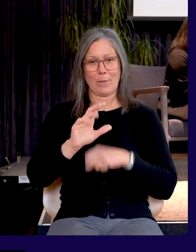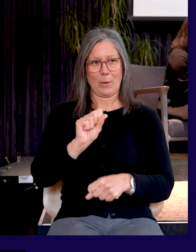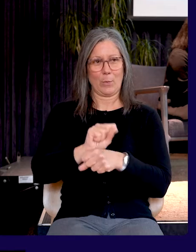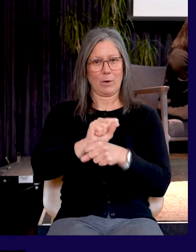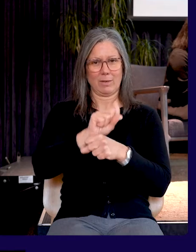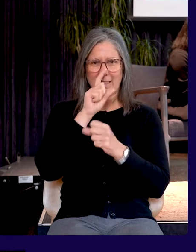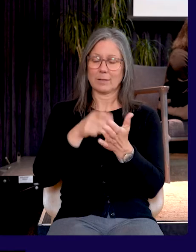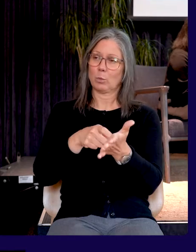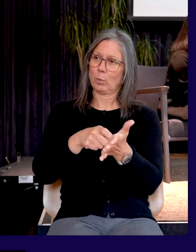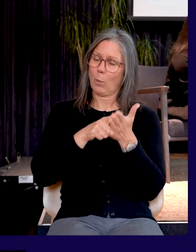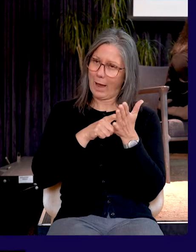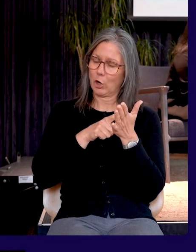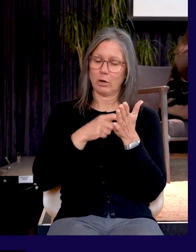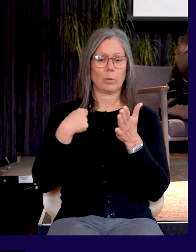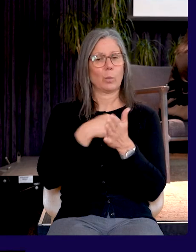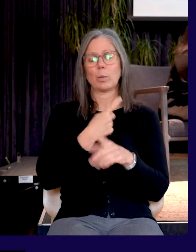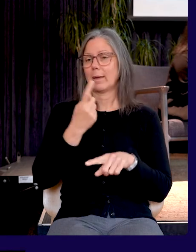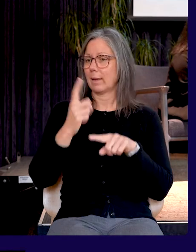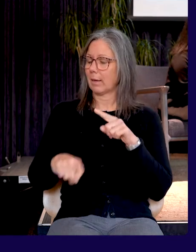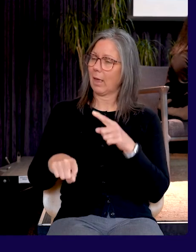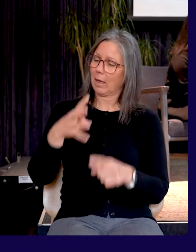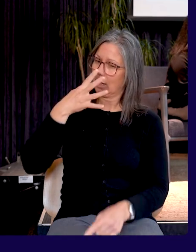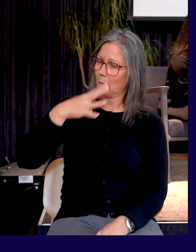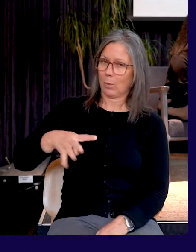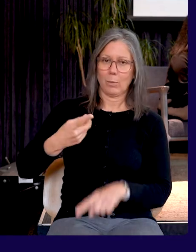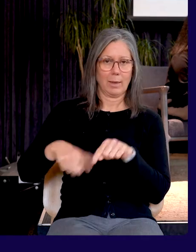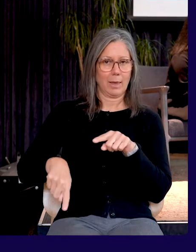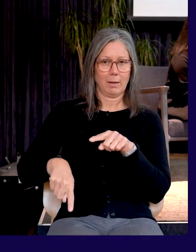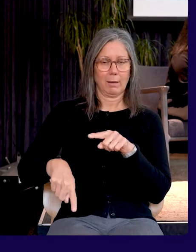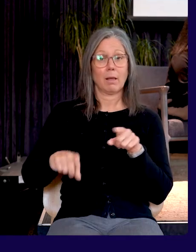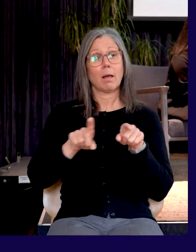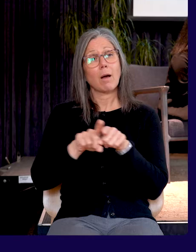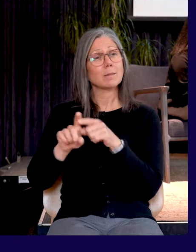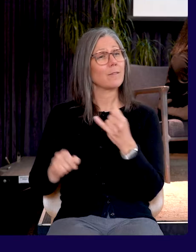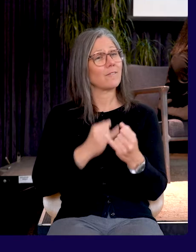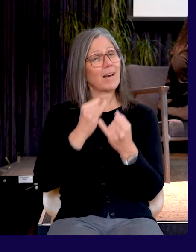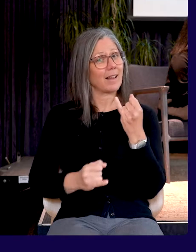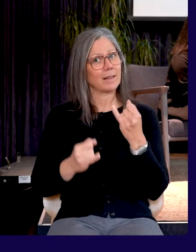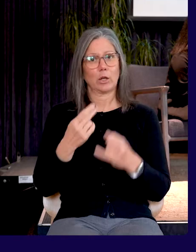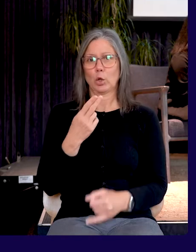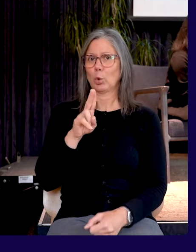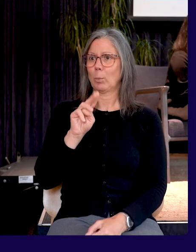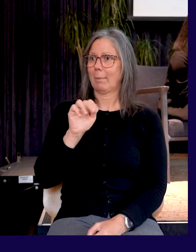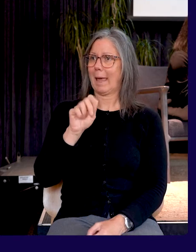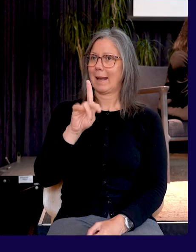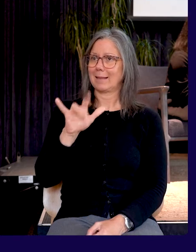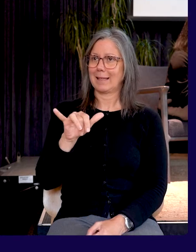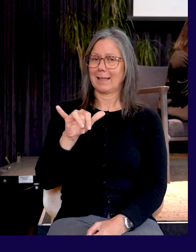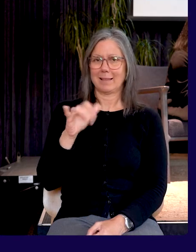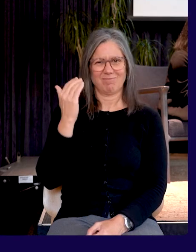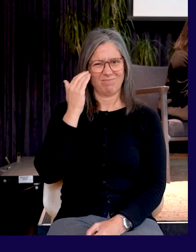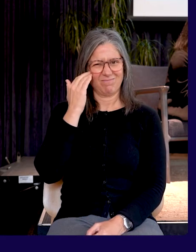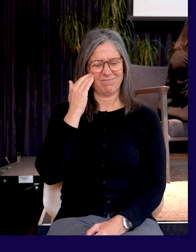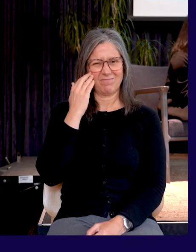a required intangible to do training effectively. And then finally, just that the humanity of it. That, again,